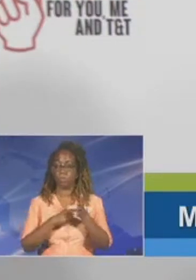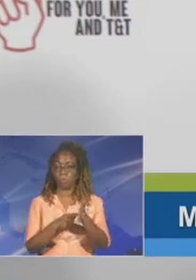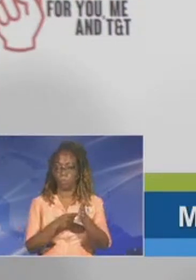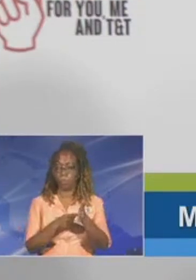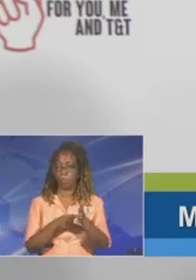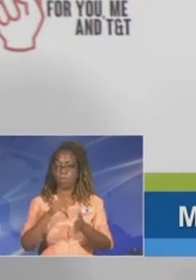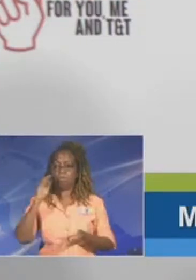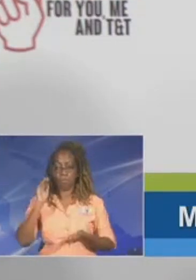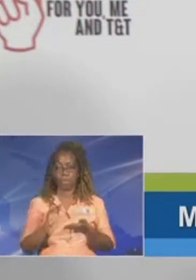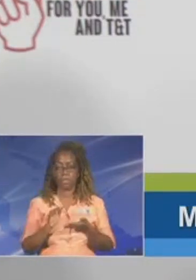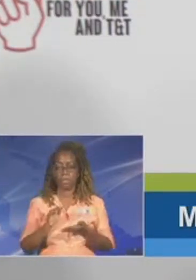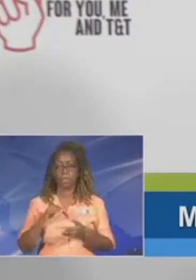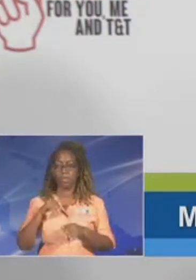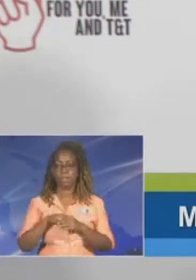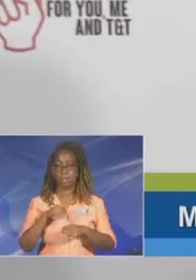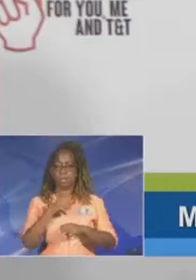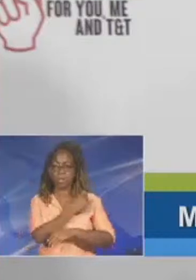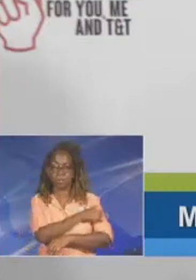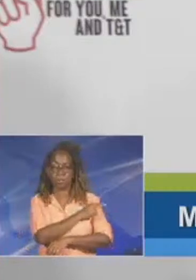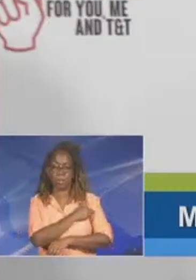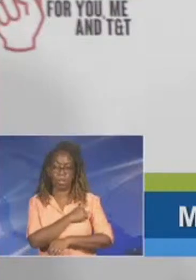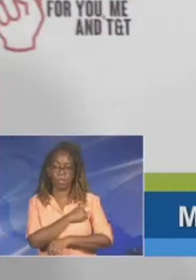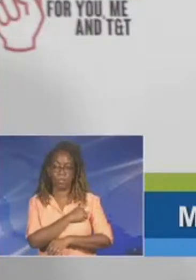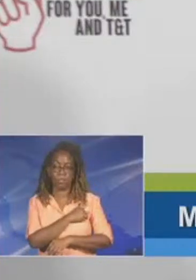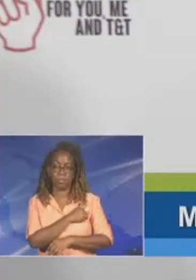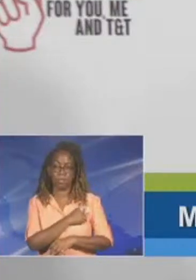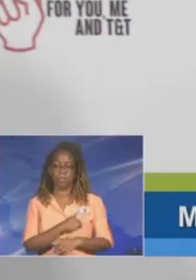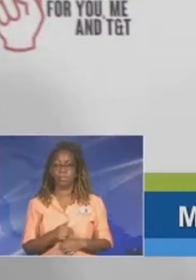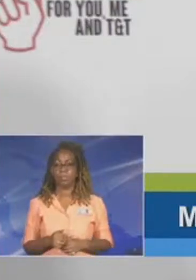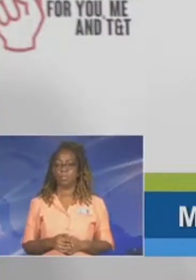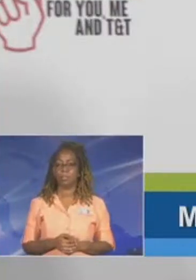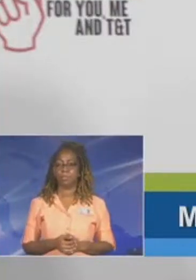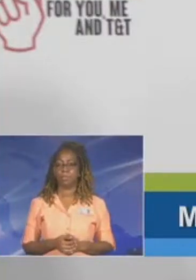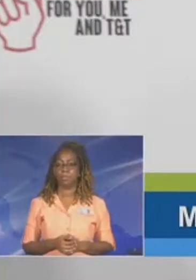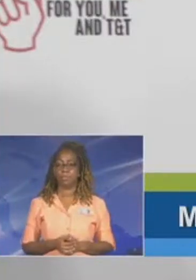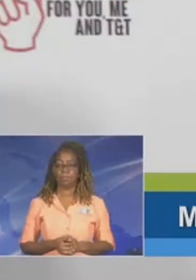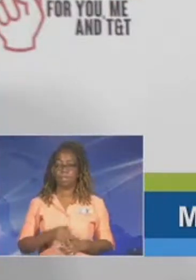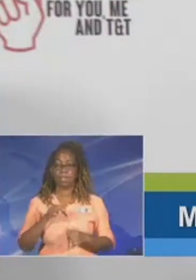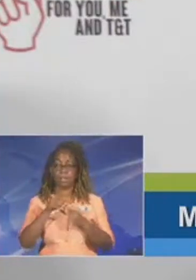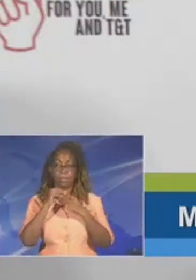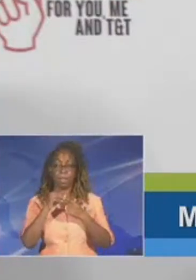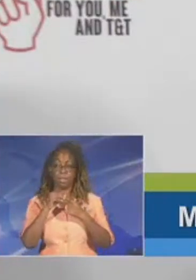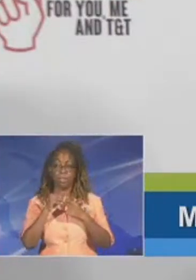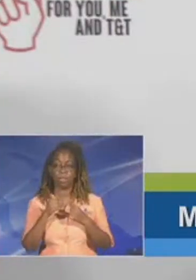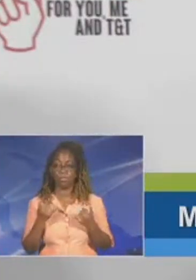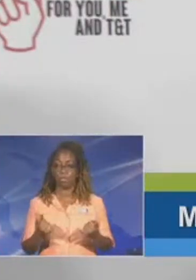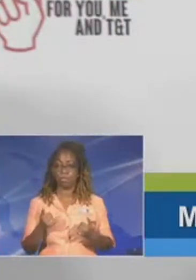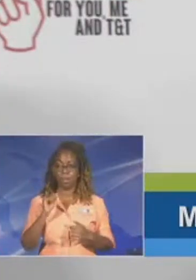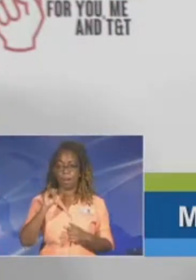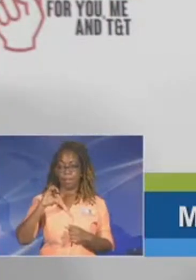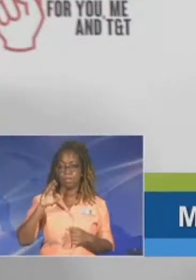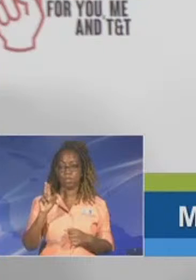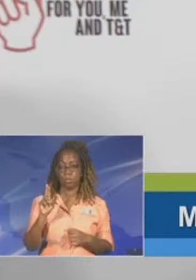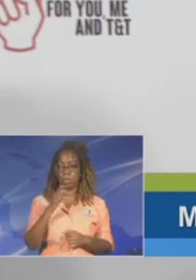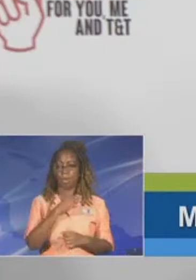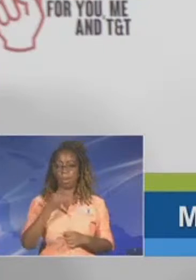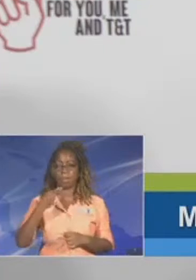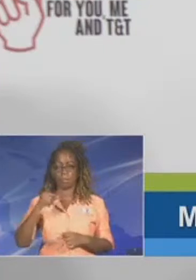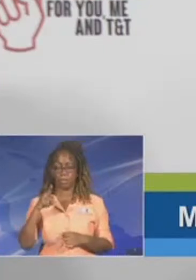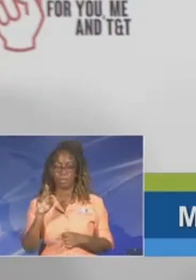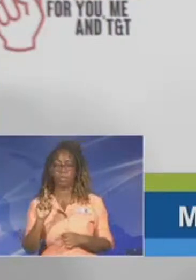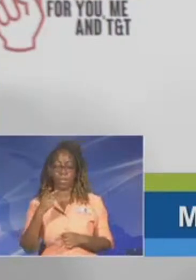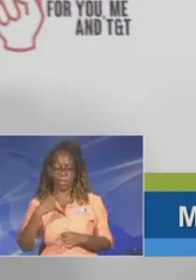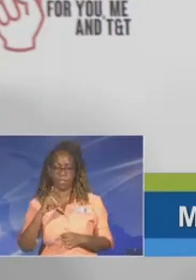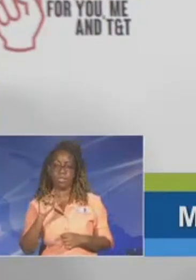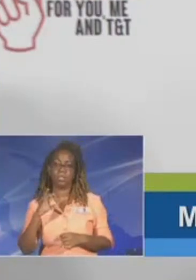of hospitalization, especially given the levels of ICU and HDU care that may be required.